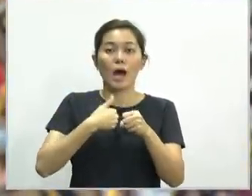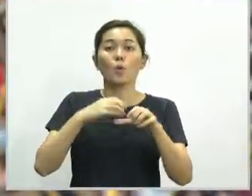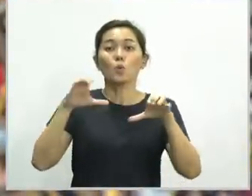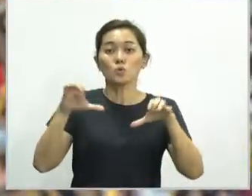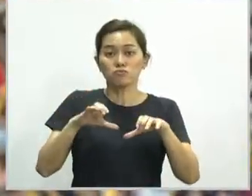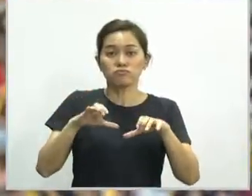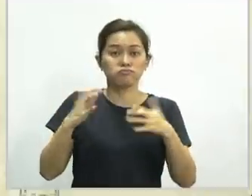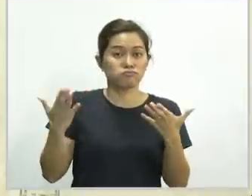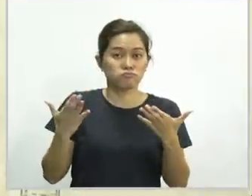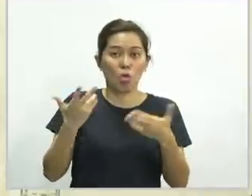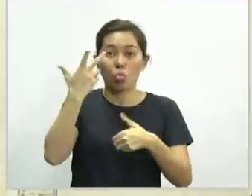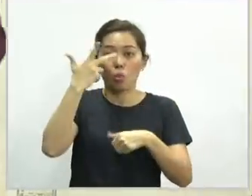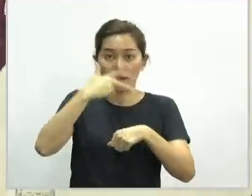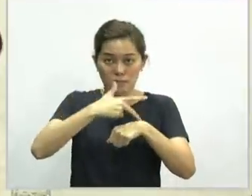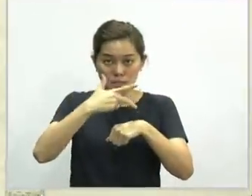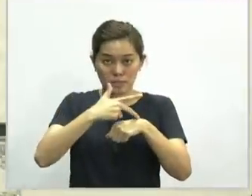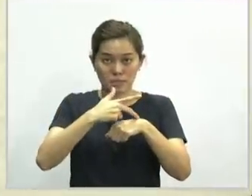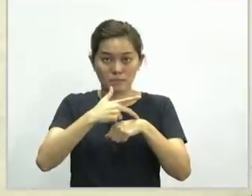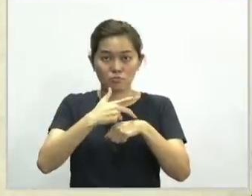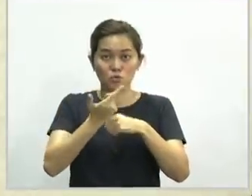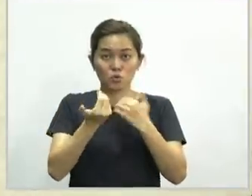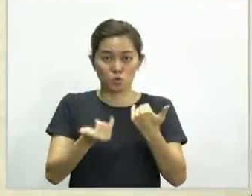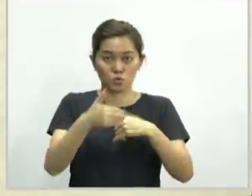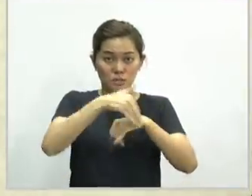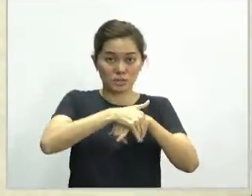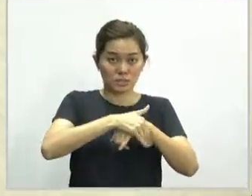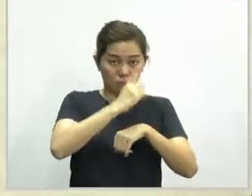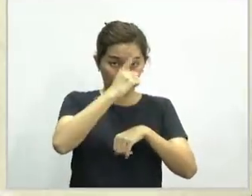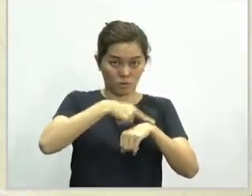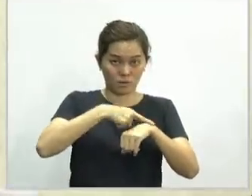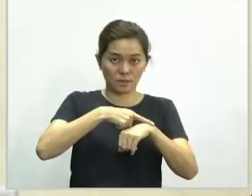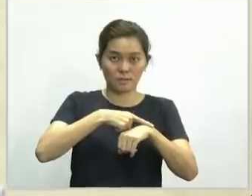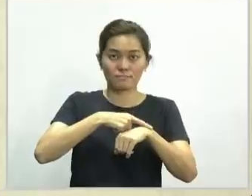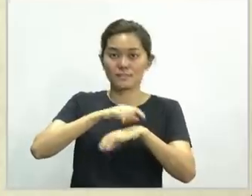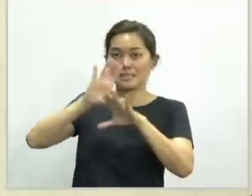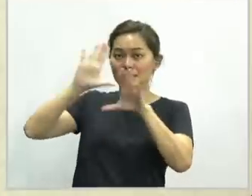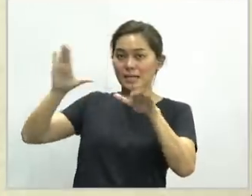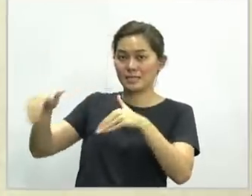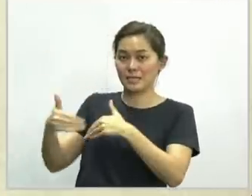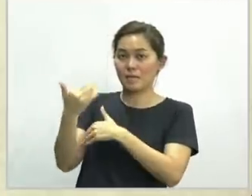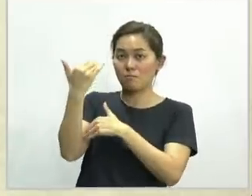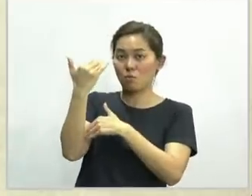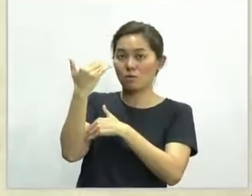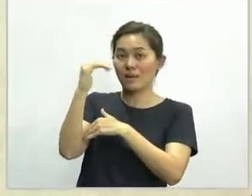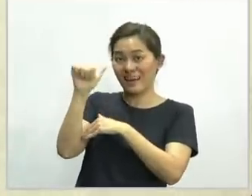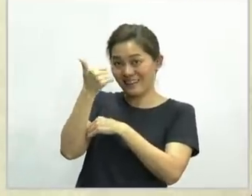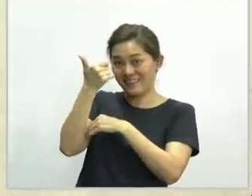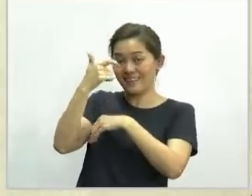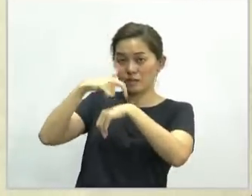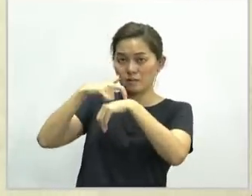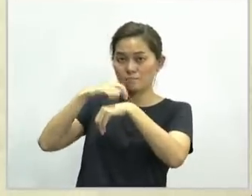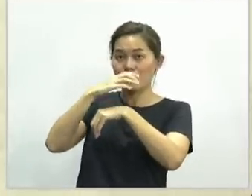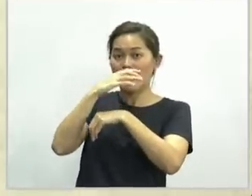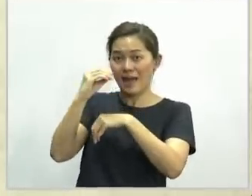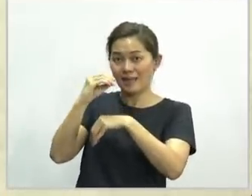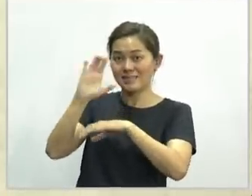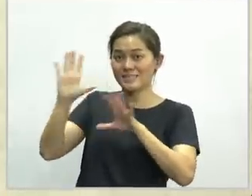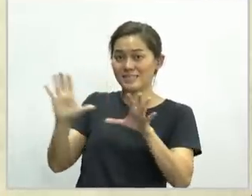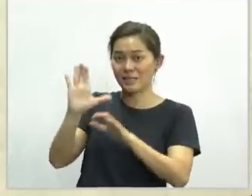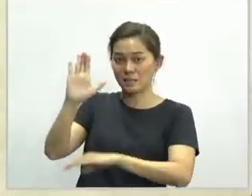times. Once tonight, once on Sunday morning, and on Sunday